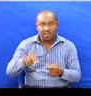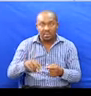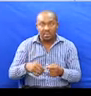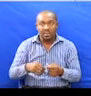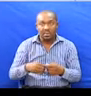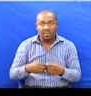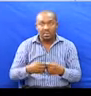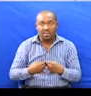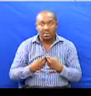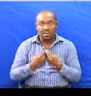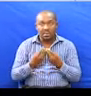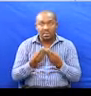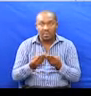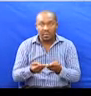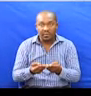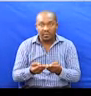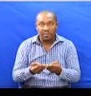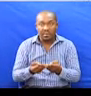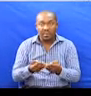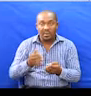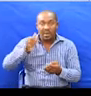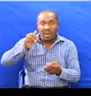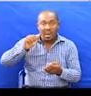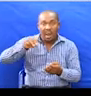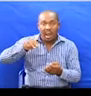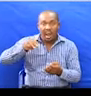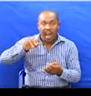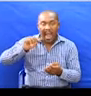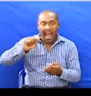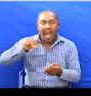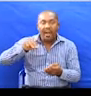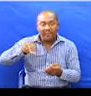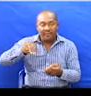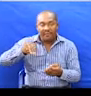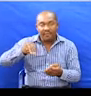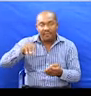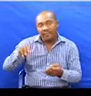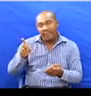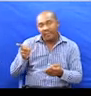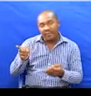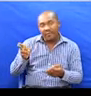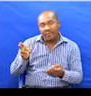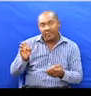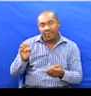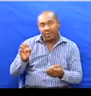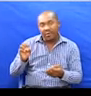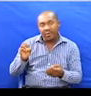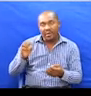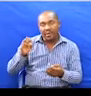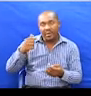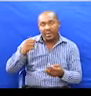amphoteric. What does it mean by the term amphoteric? This means that protein has got